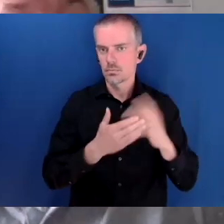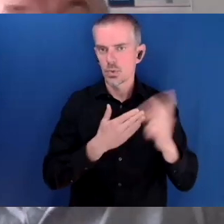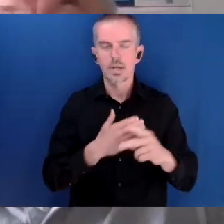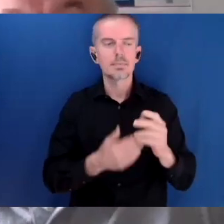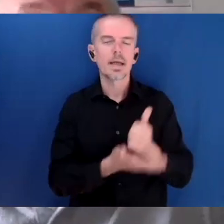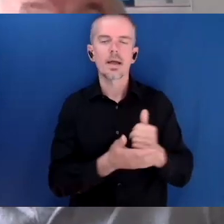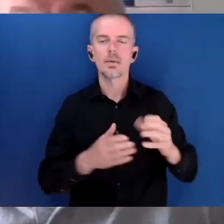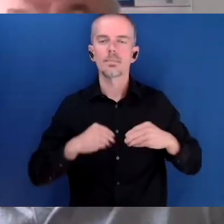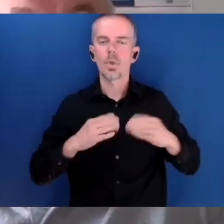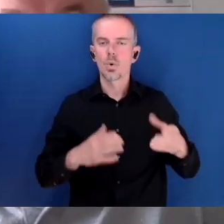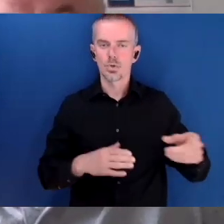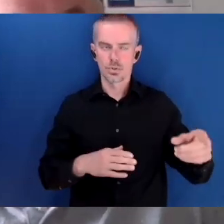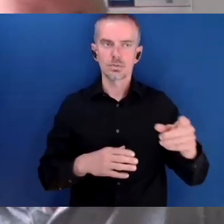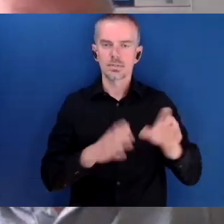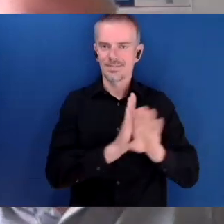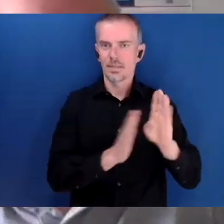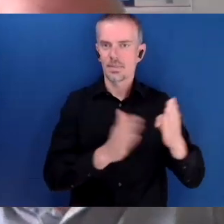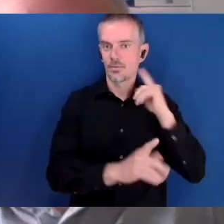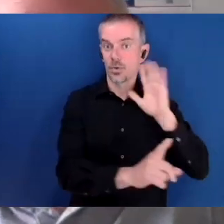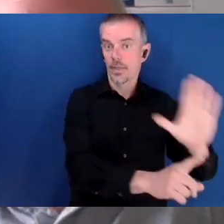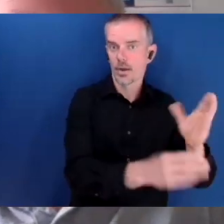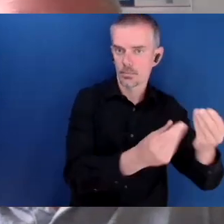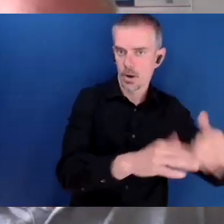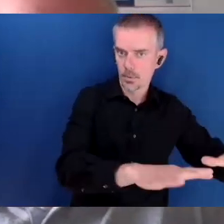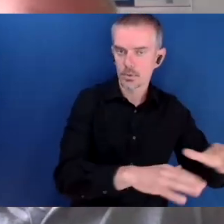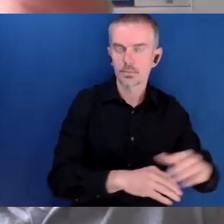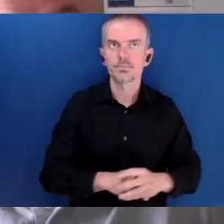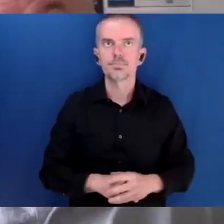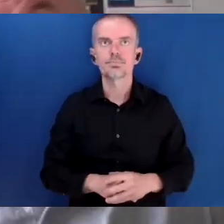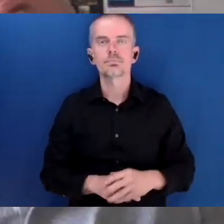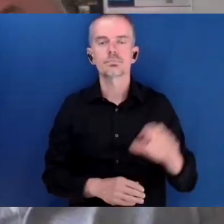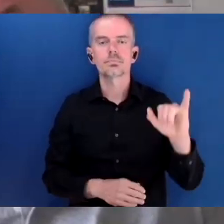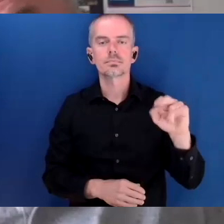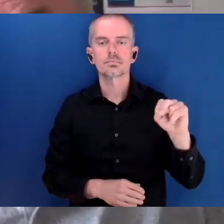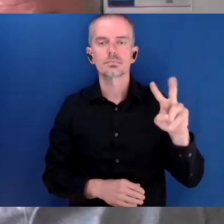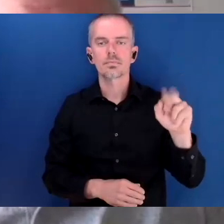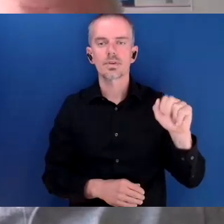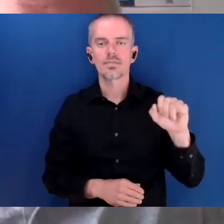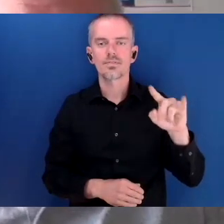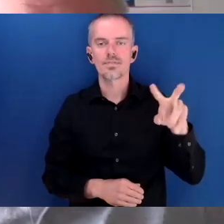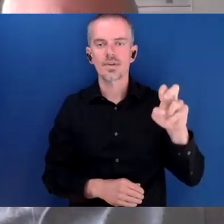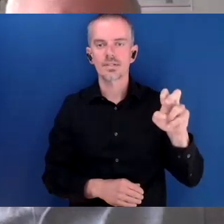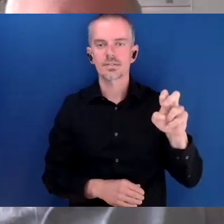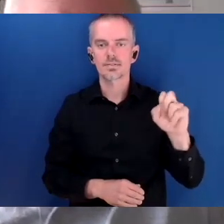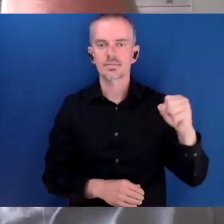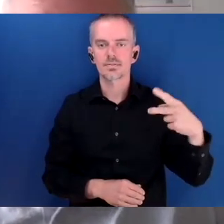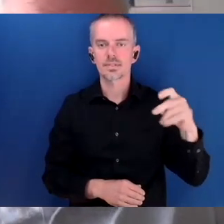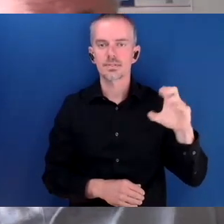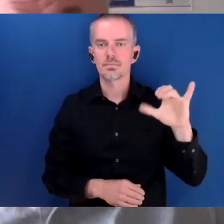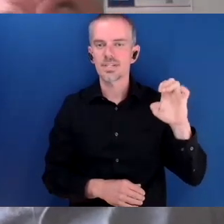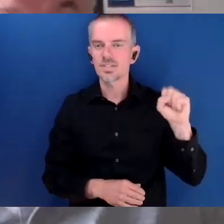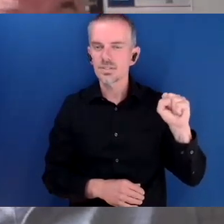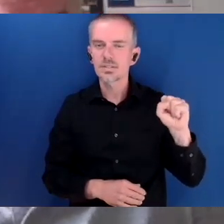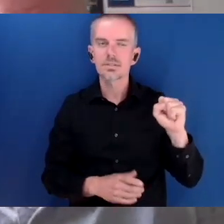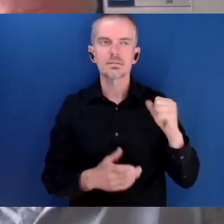properties, or we have invasive species things that have cost shares and things